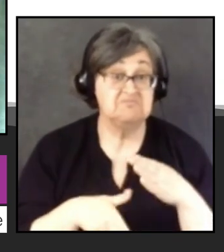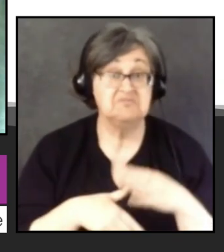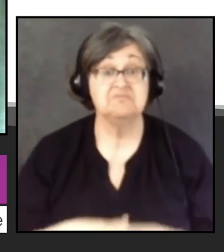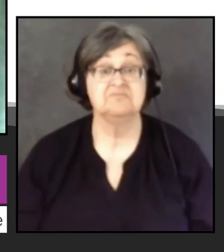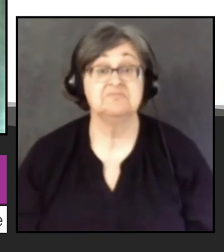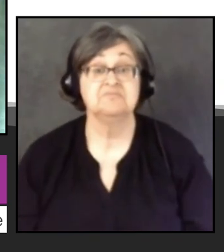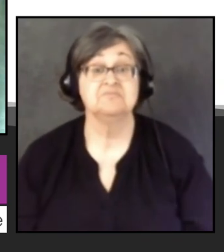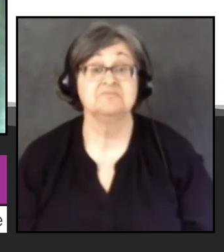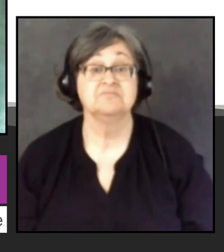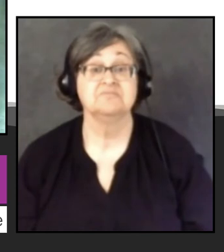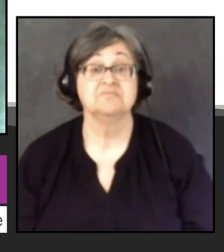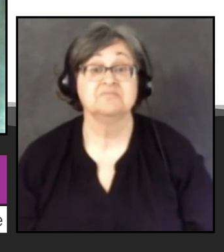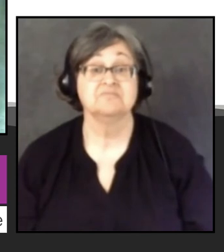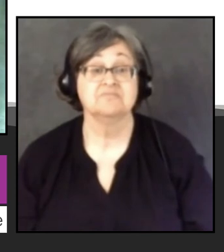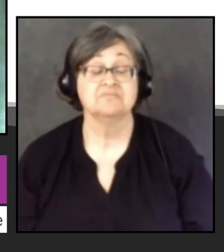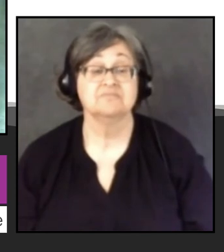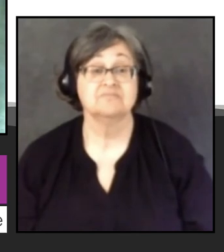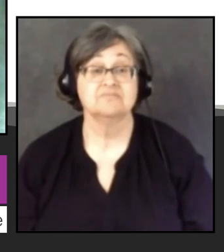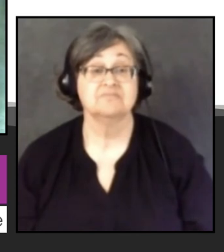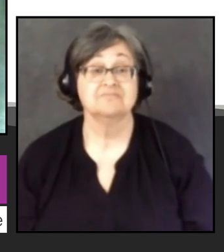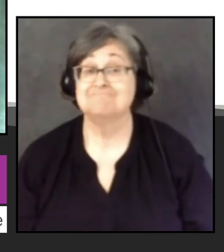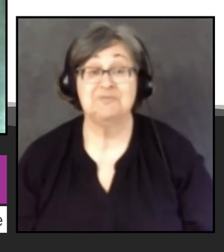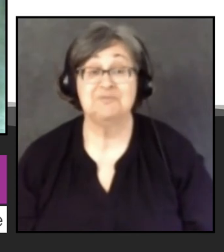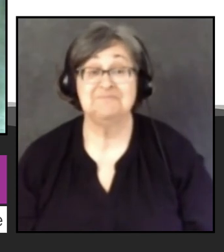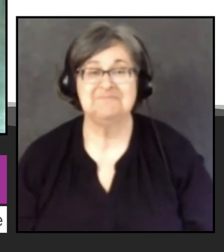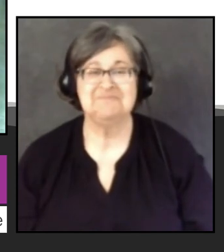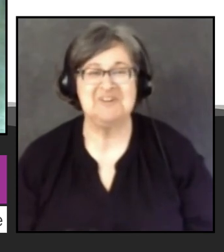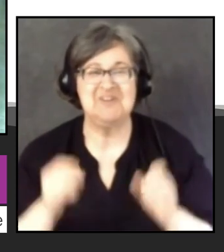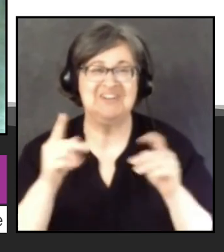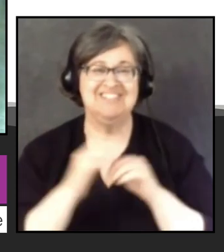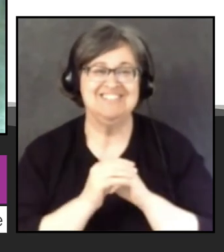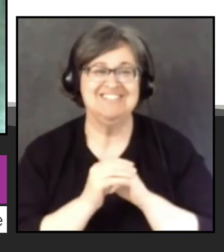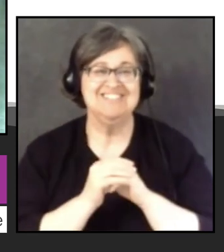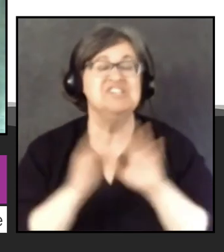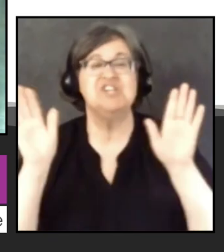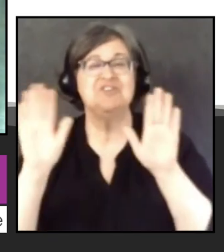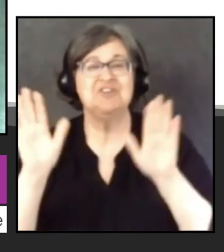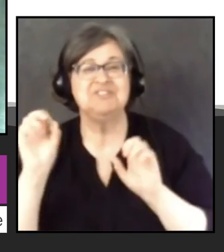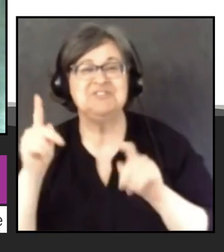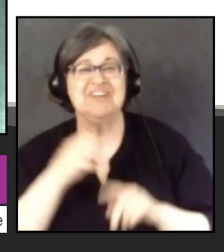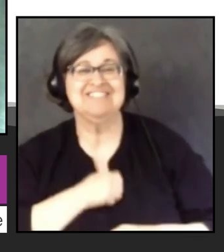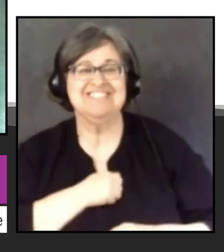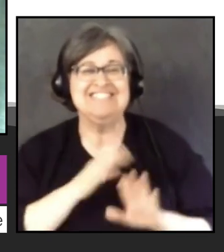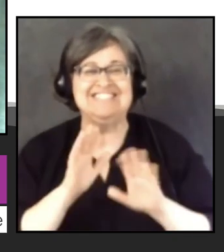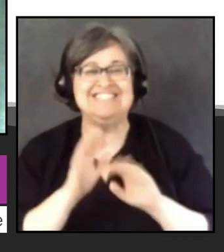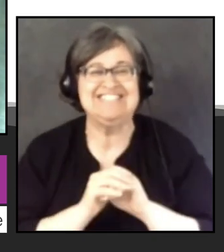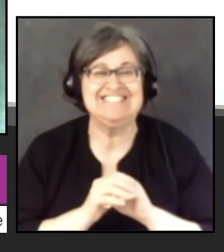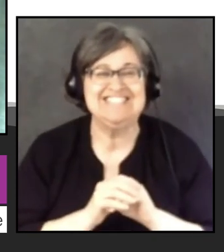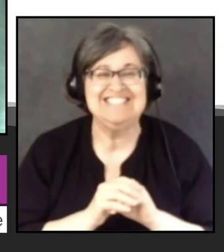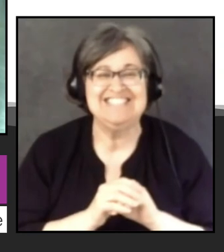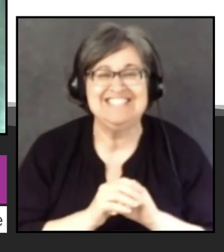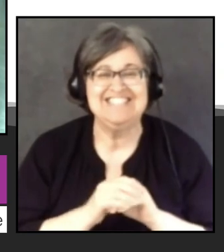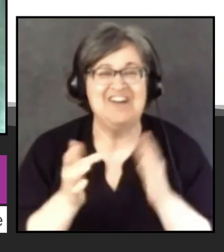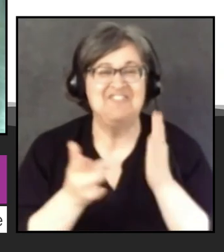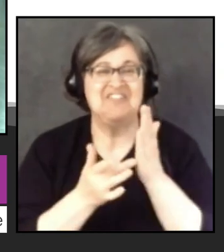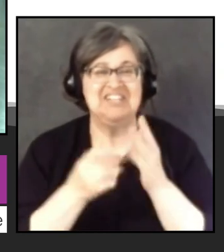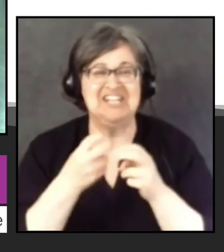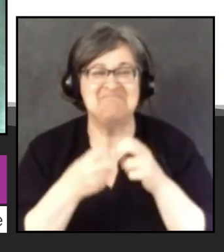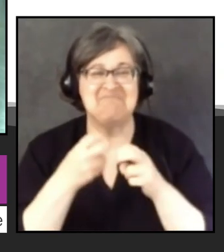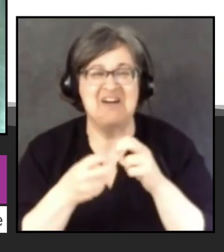move on, or maybe not. All right. Well, sorry. Oh, you know, technical difficulties.